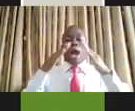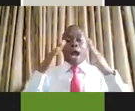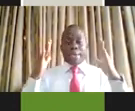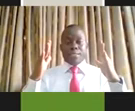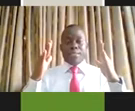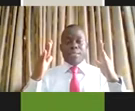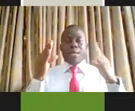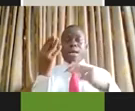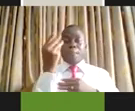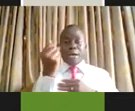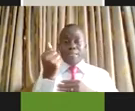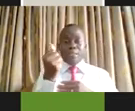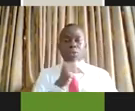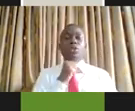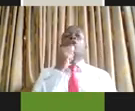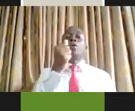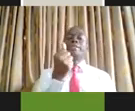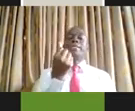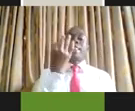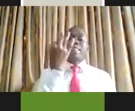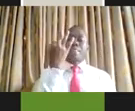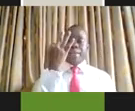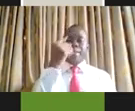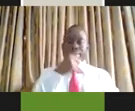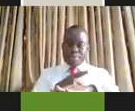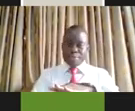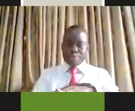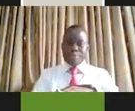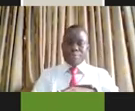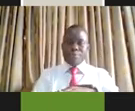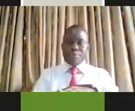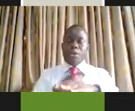exceed 3 times the one for a county in a lowest